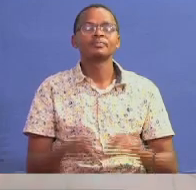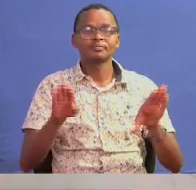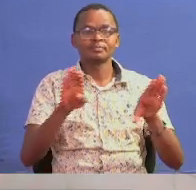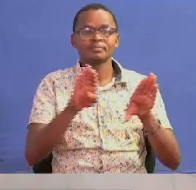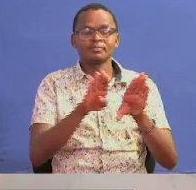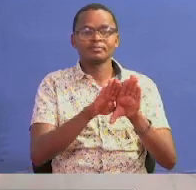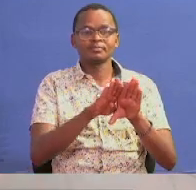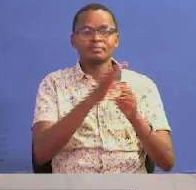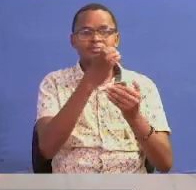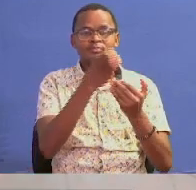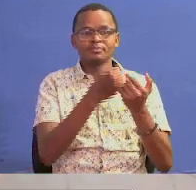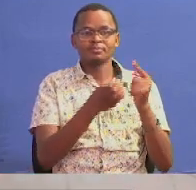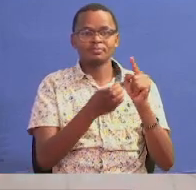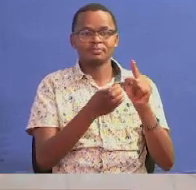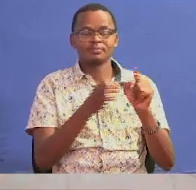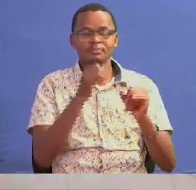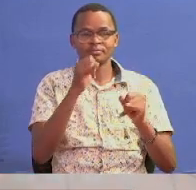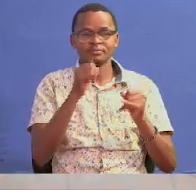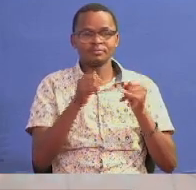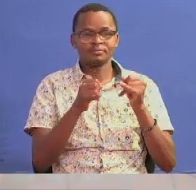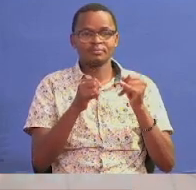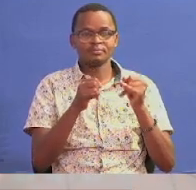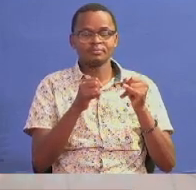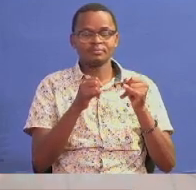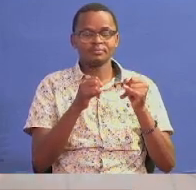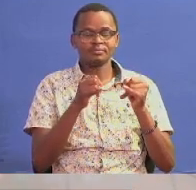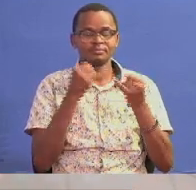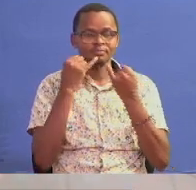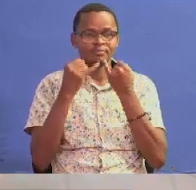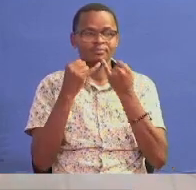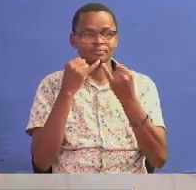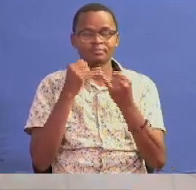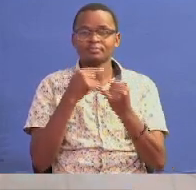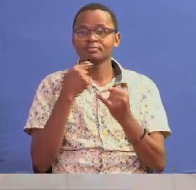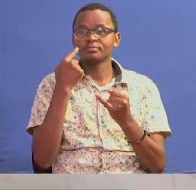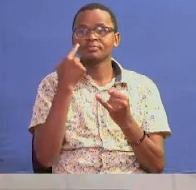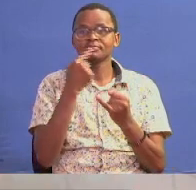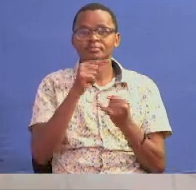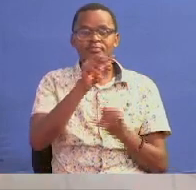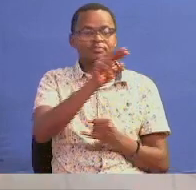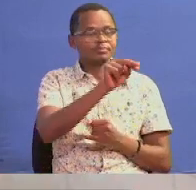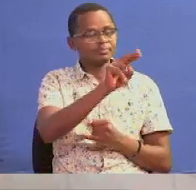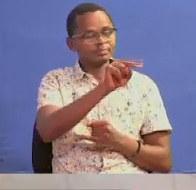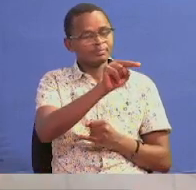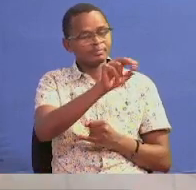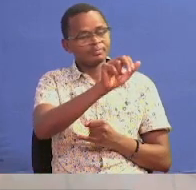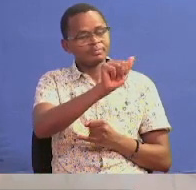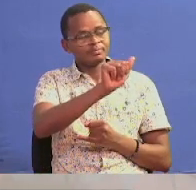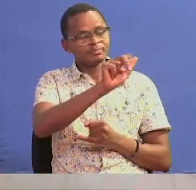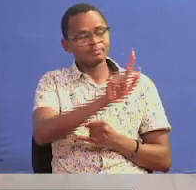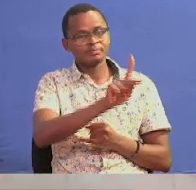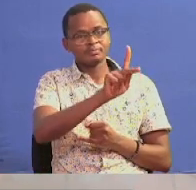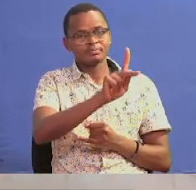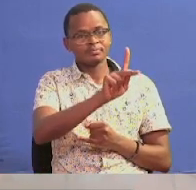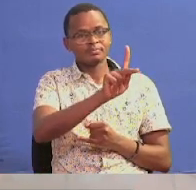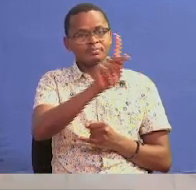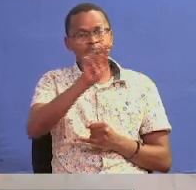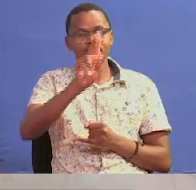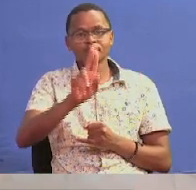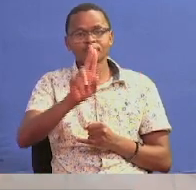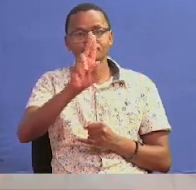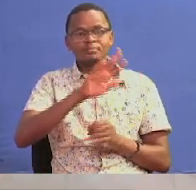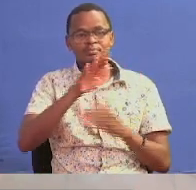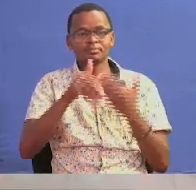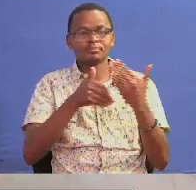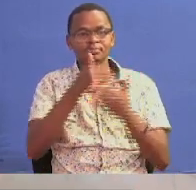the close of our conversation. That is Caroline Wachira, Senior Nursing Officer, who is also NNAK Chair, KU Branch.